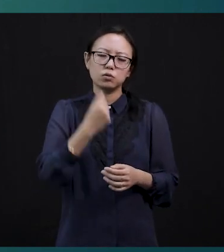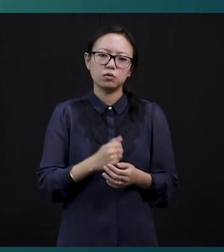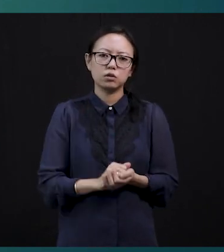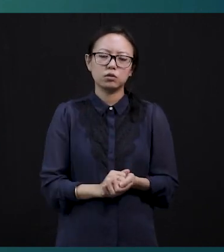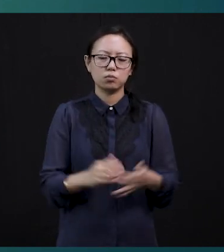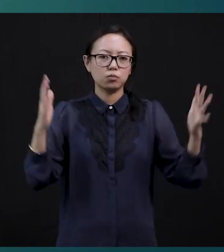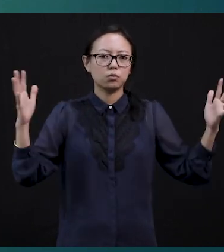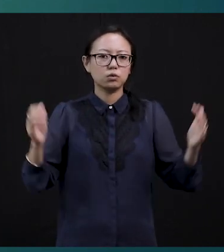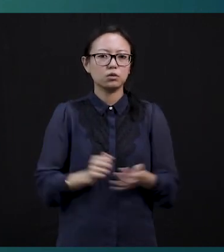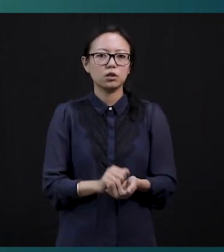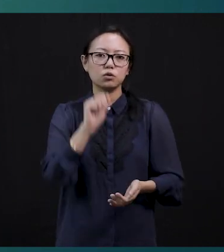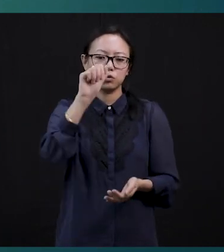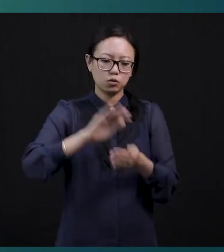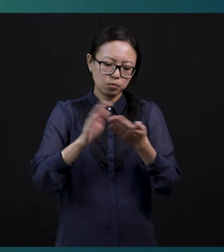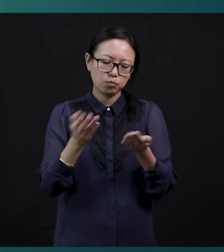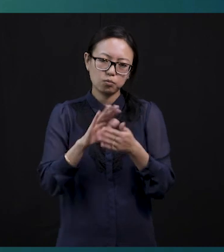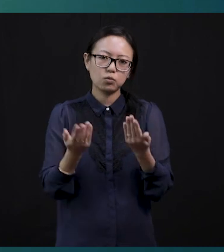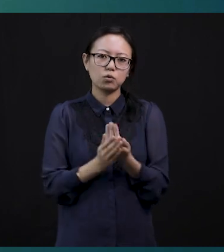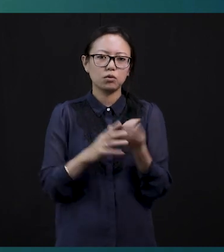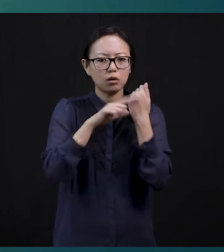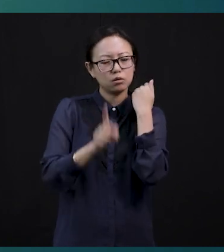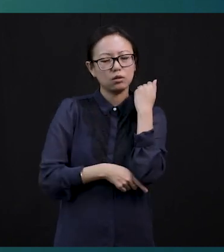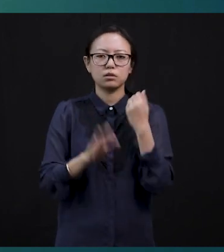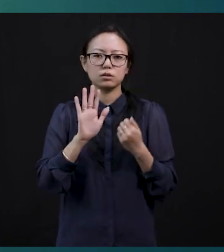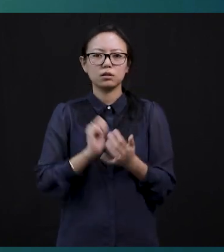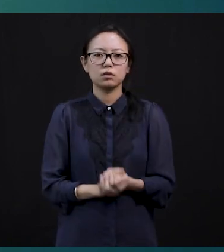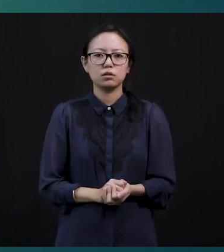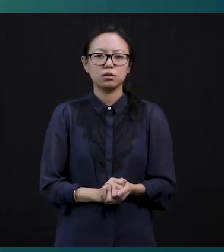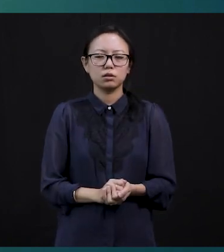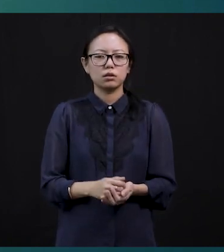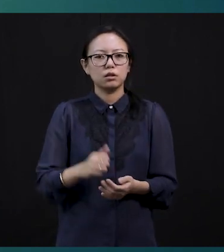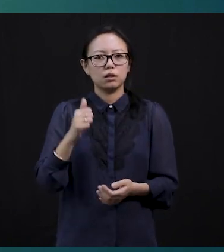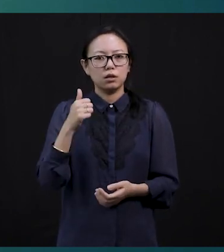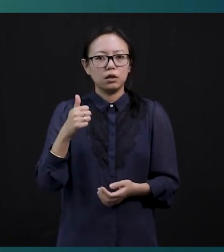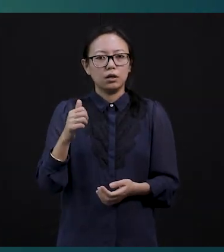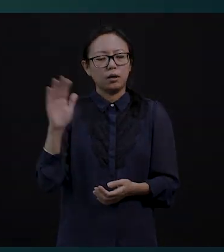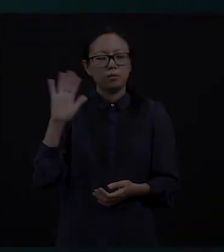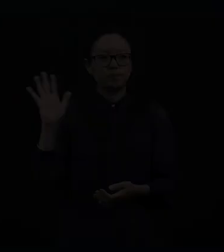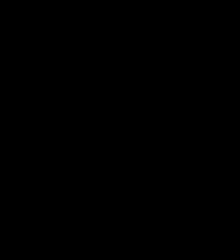exercises and write your answers. So have a good day. Bye-bye.